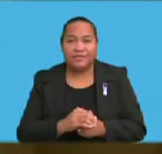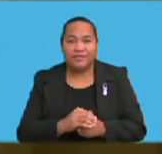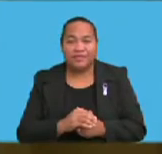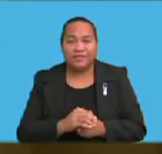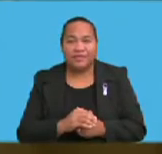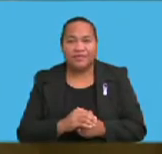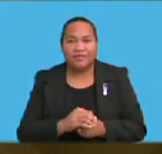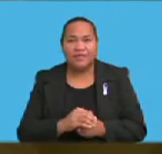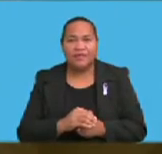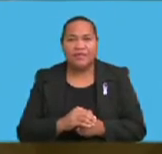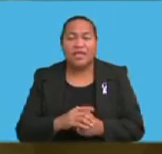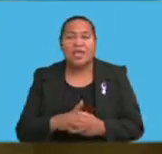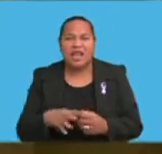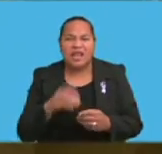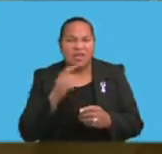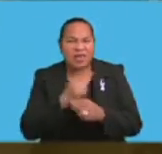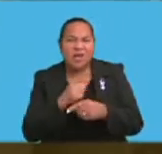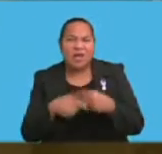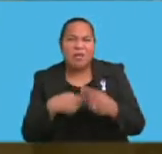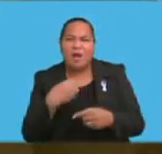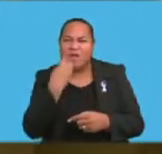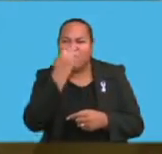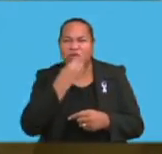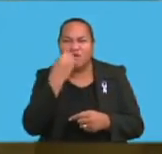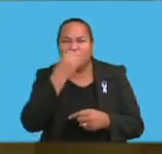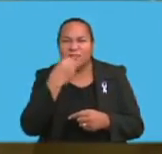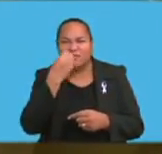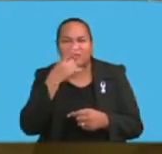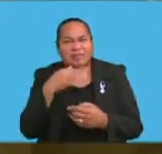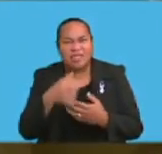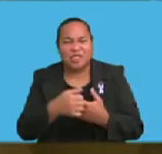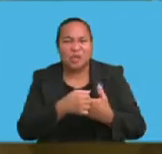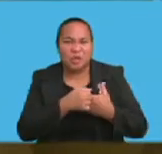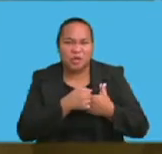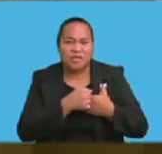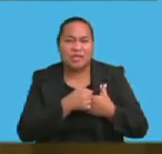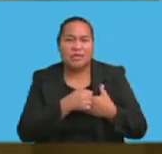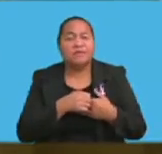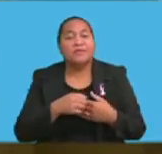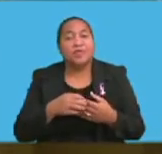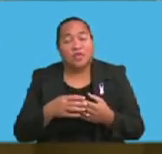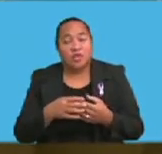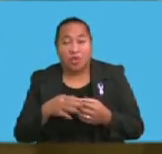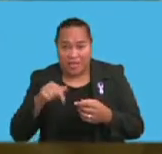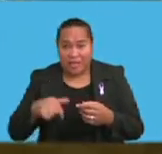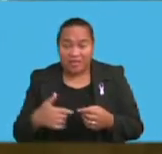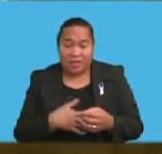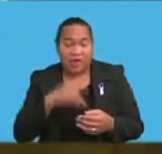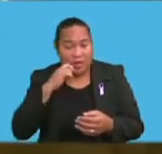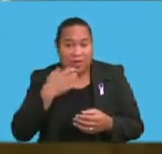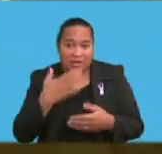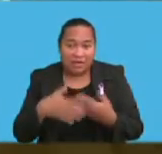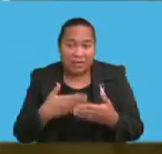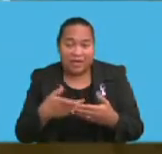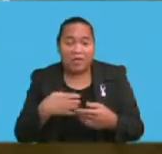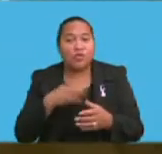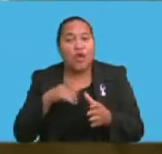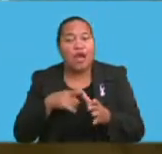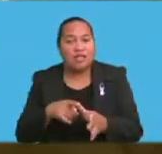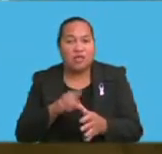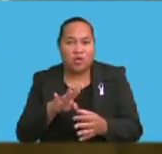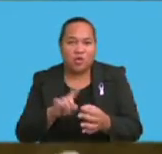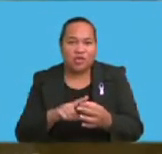on food and nutrition security, I'll probably touch more on food security this morning in answering the